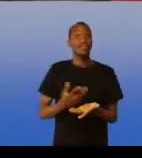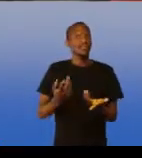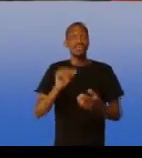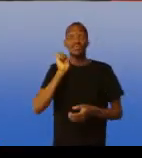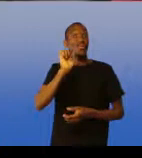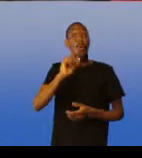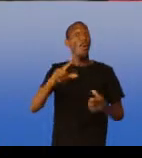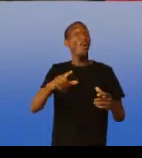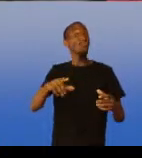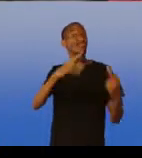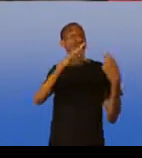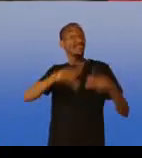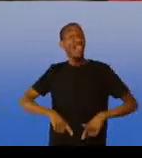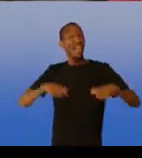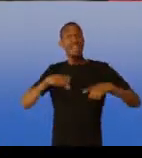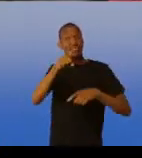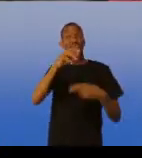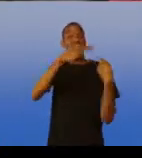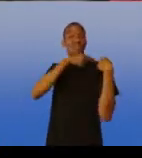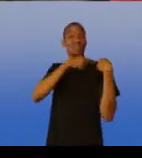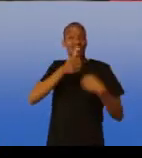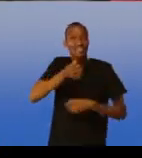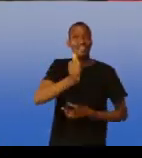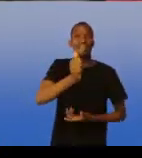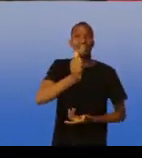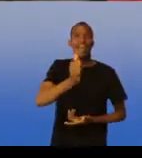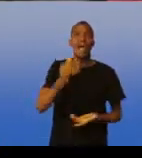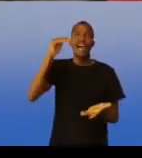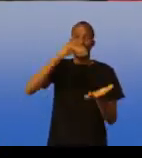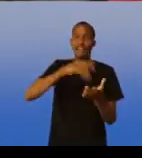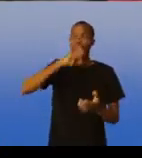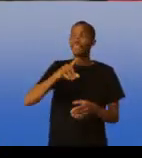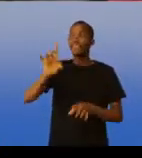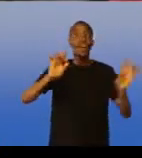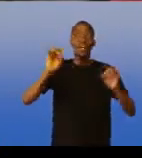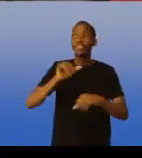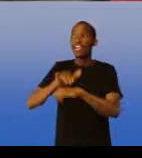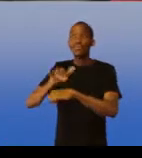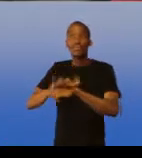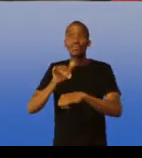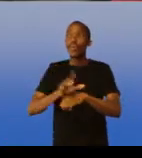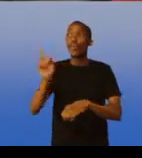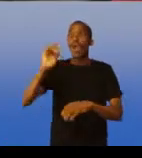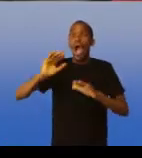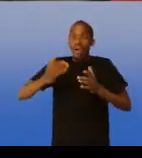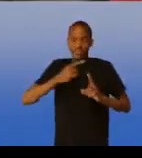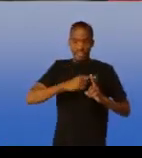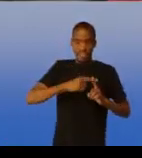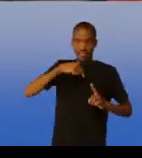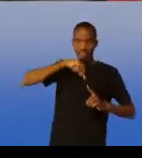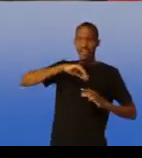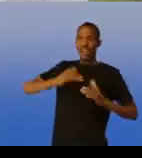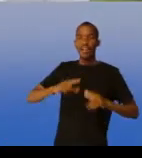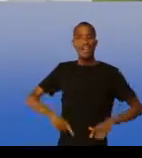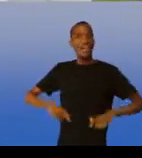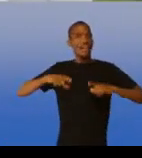in charge of it. And the first thing that you need to do is actually go seek further counseling to understand what it means to be HIV positive and to know